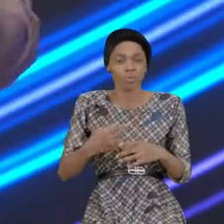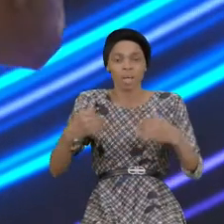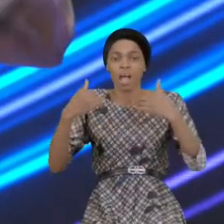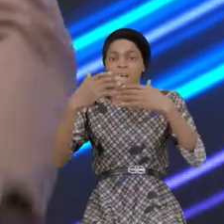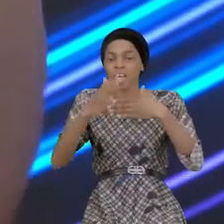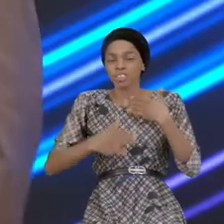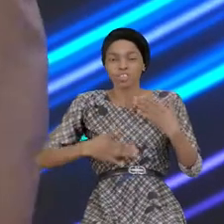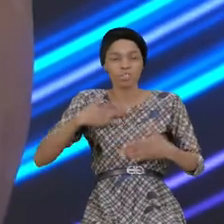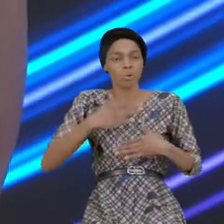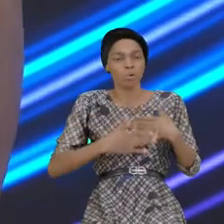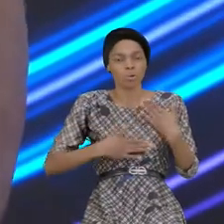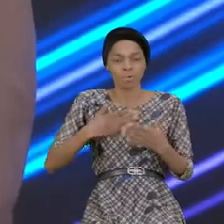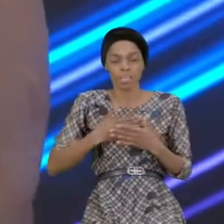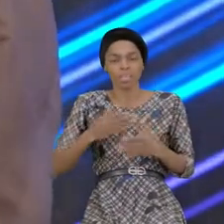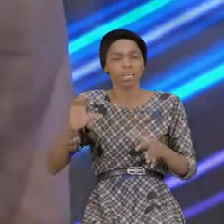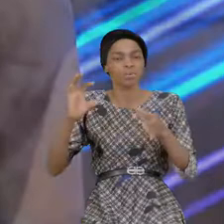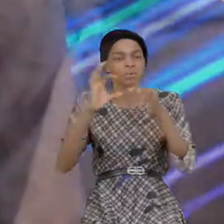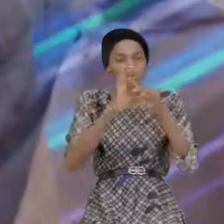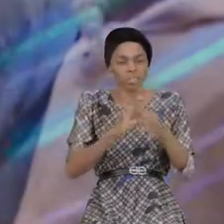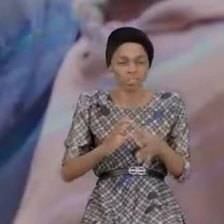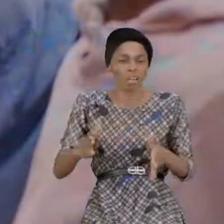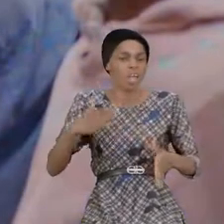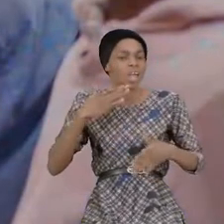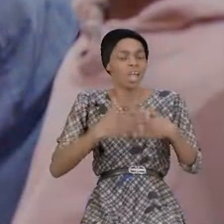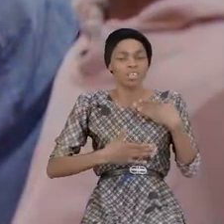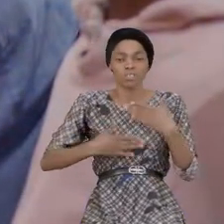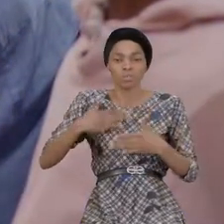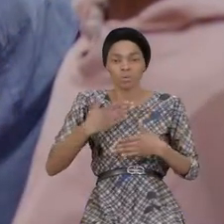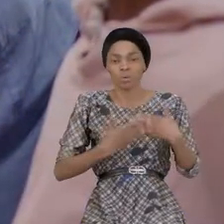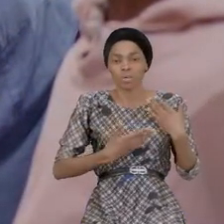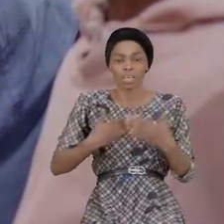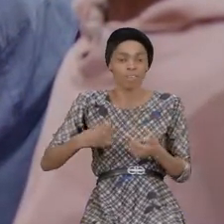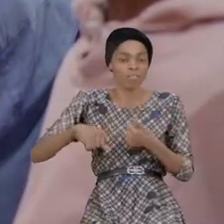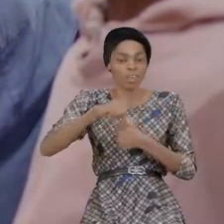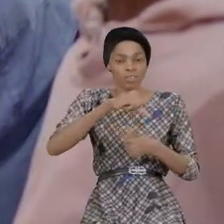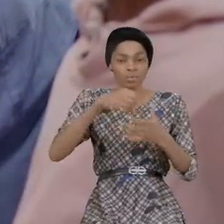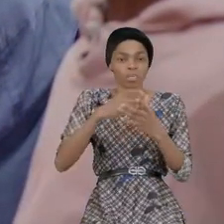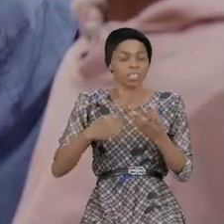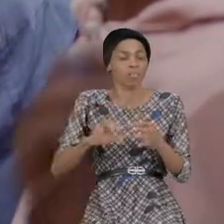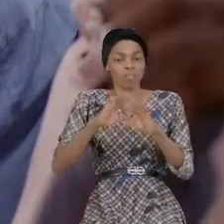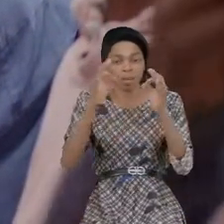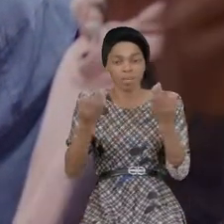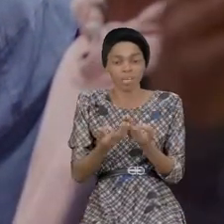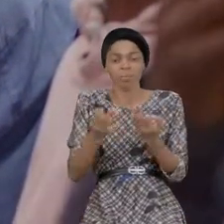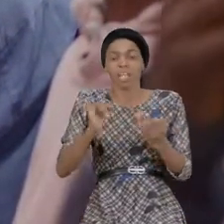the family the Lord has given us. I pray the devil will not cheat us anymore.